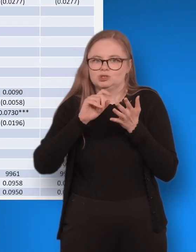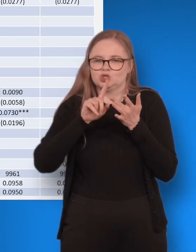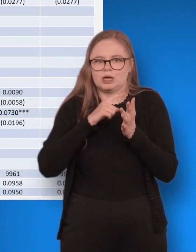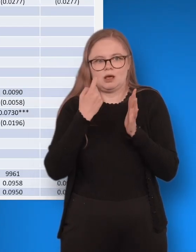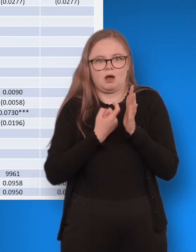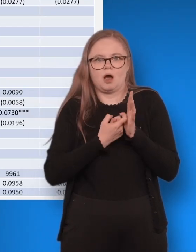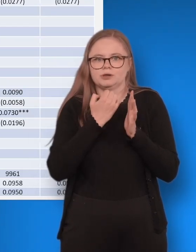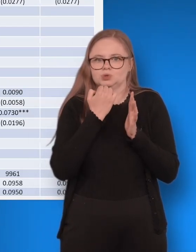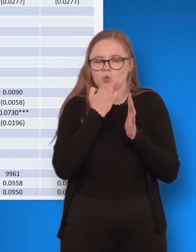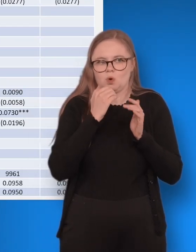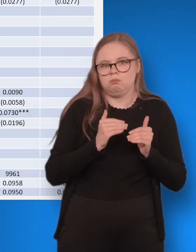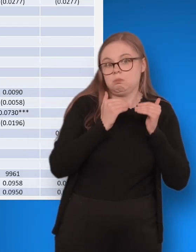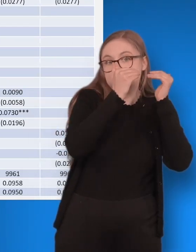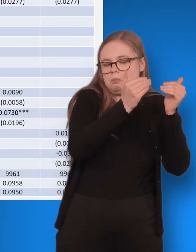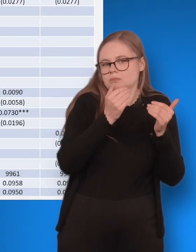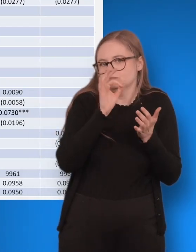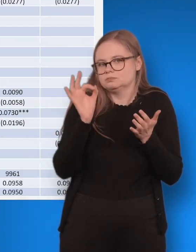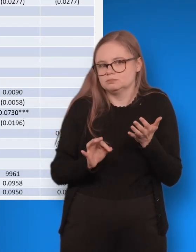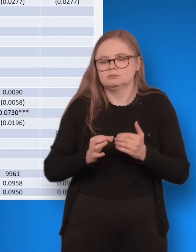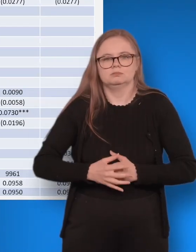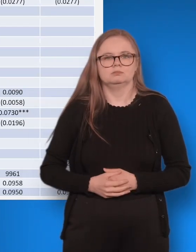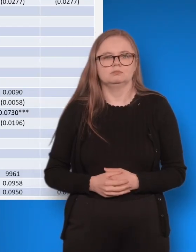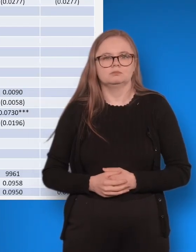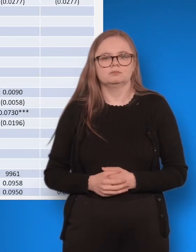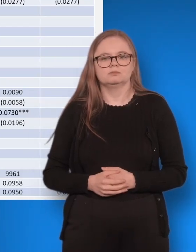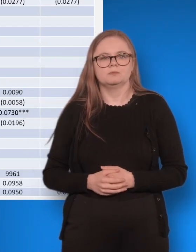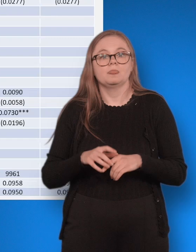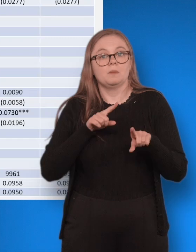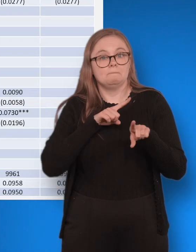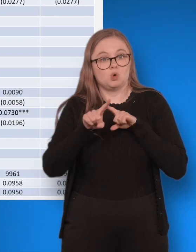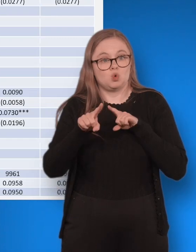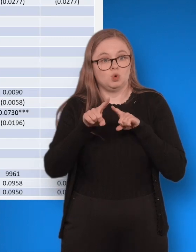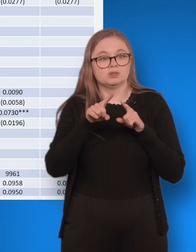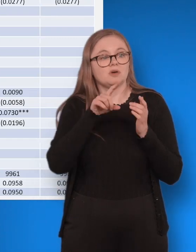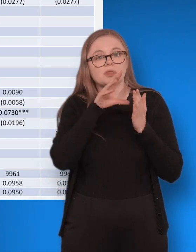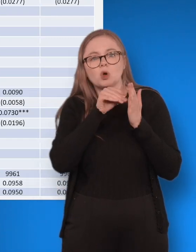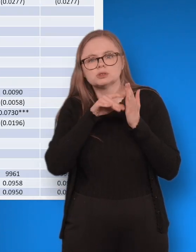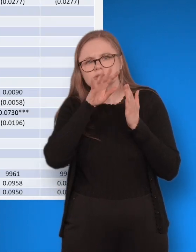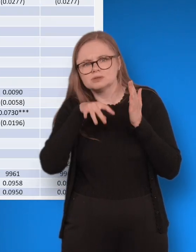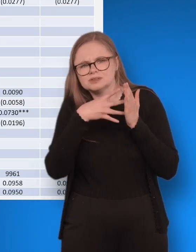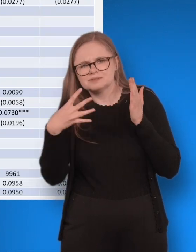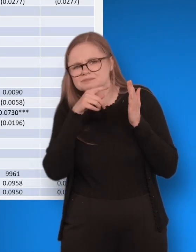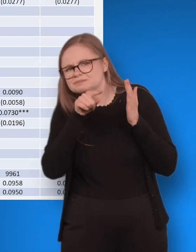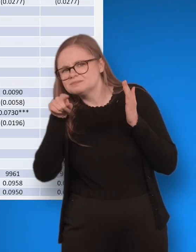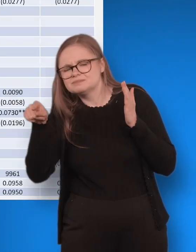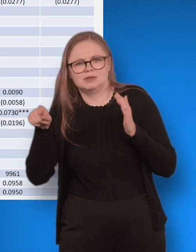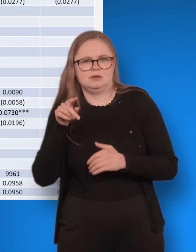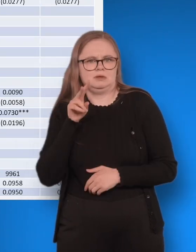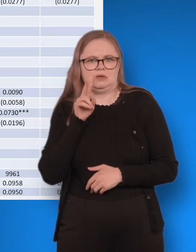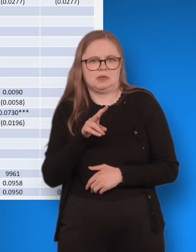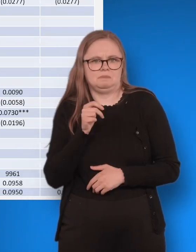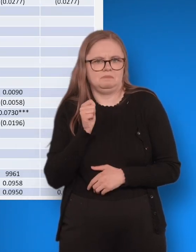say? For the majority of the models, we don't see a